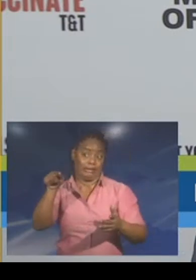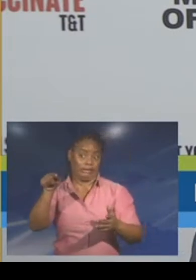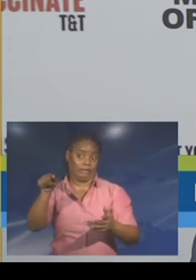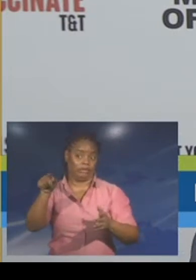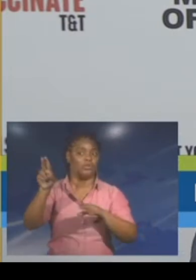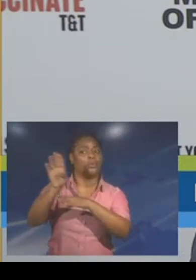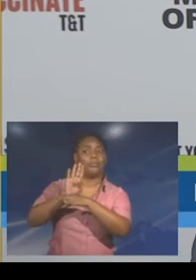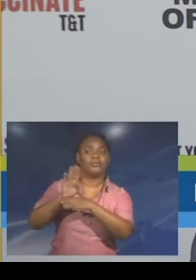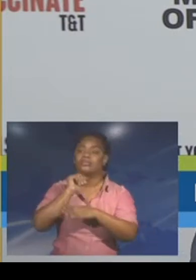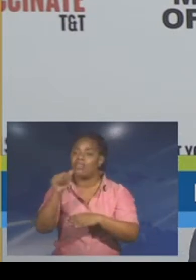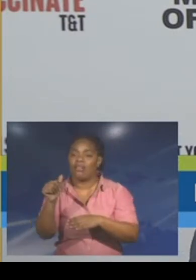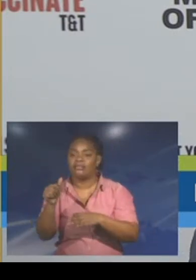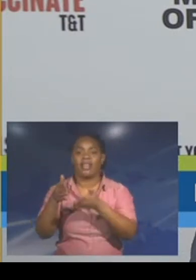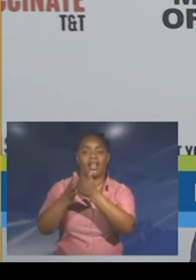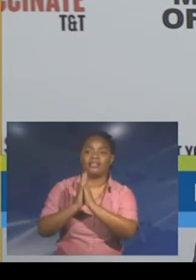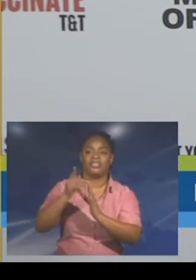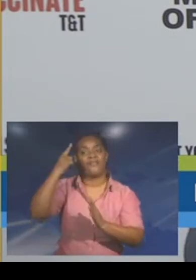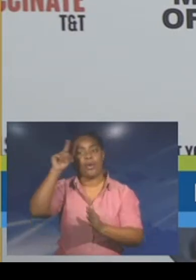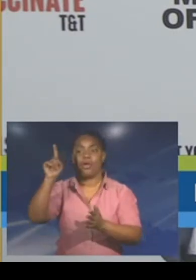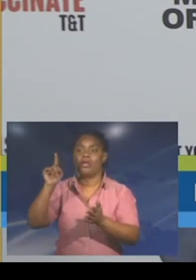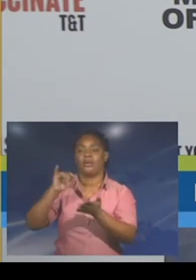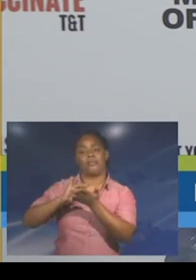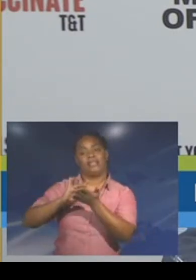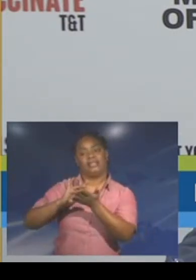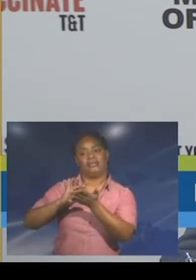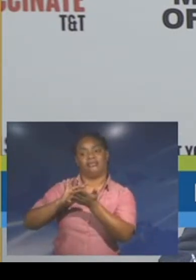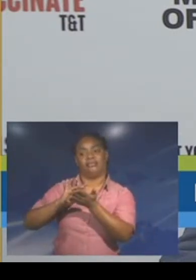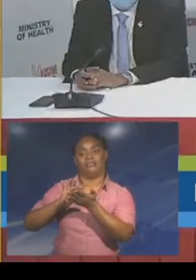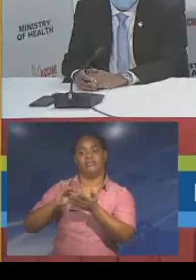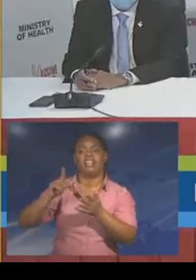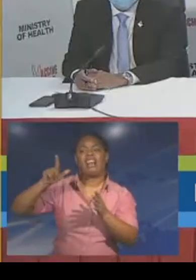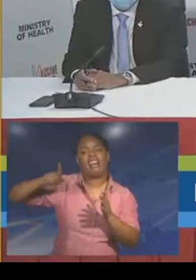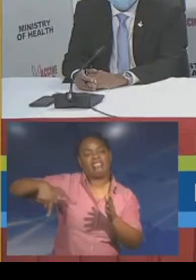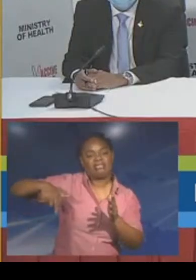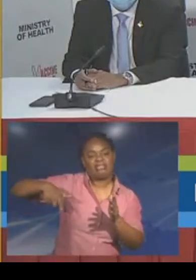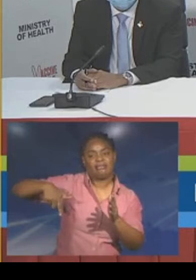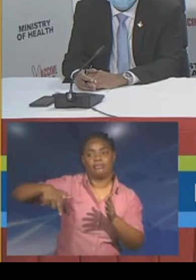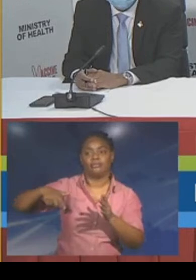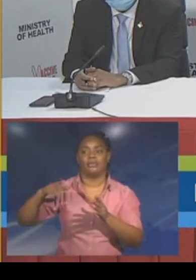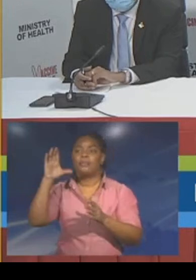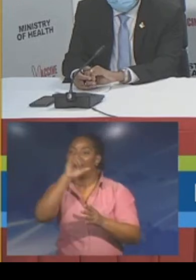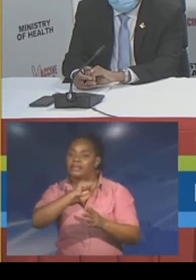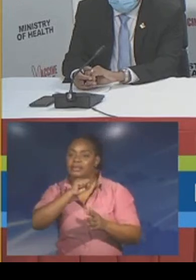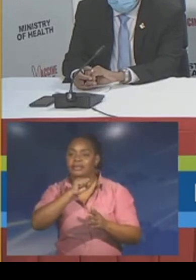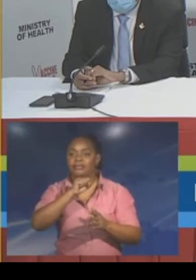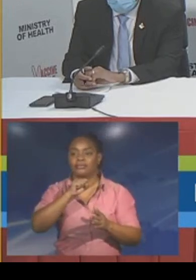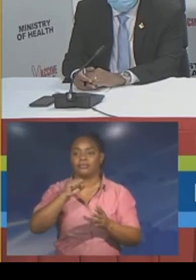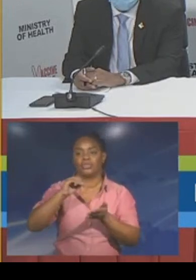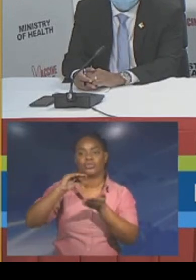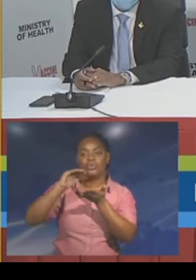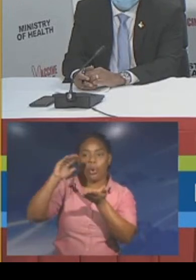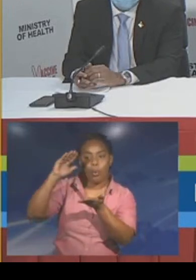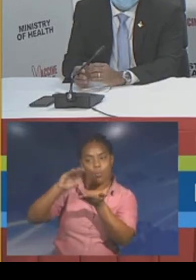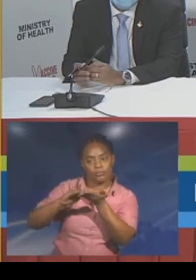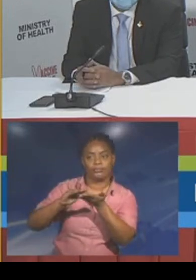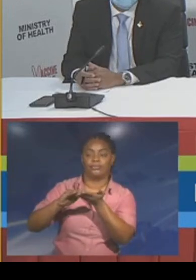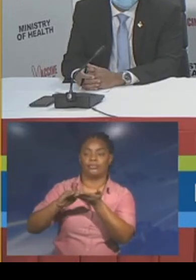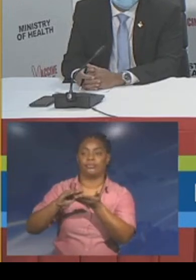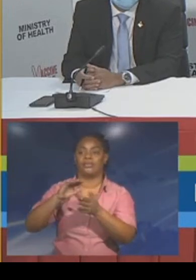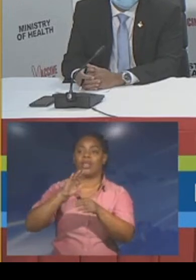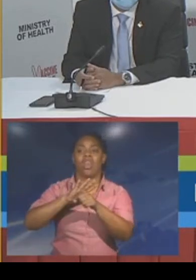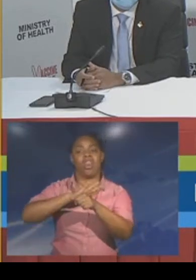Prior. Thank you for that clarification, Minister. Guardian Media Limited, we are ready for your questions.